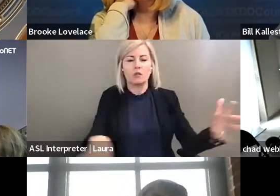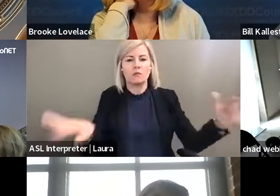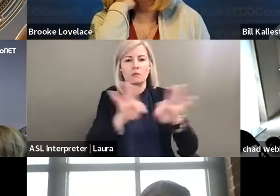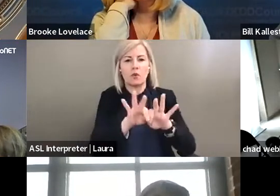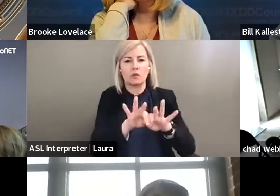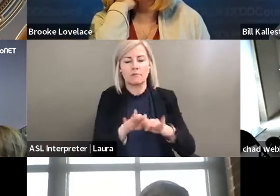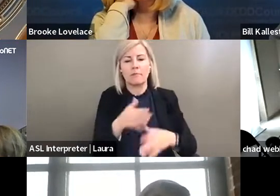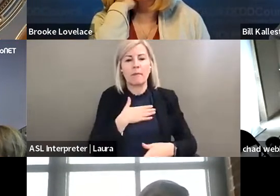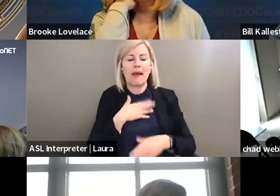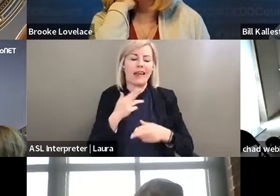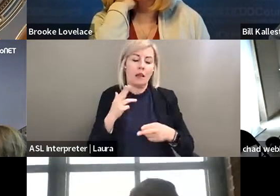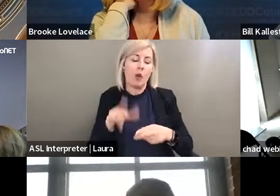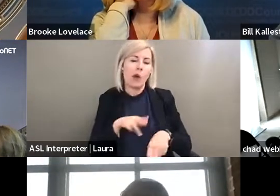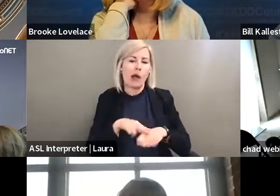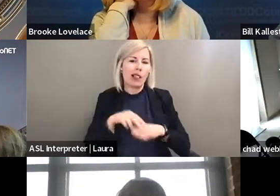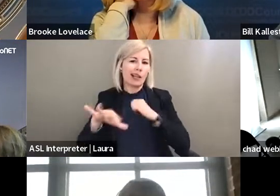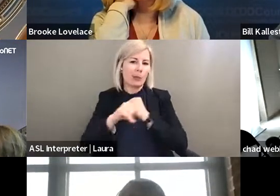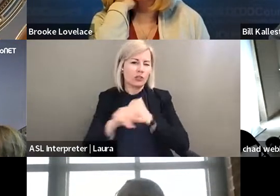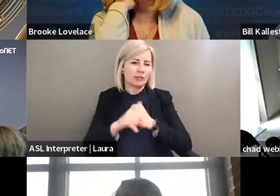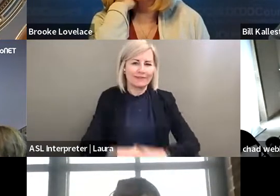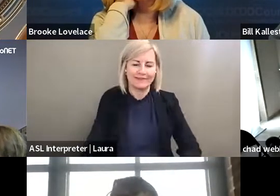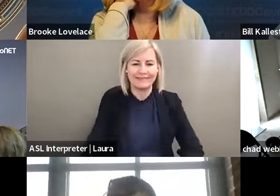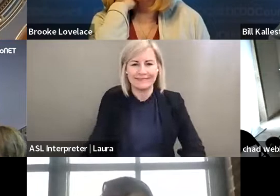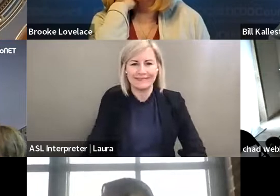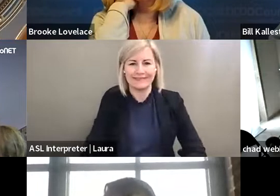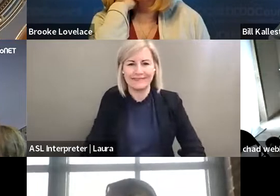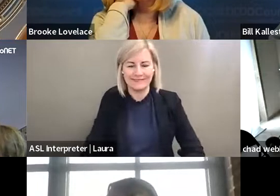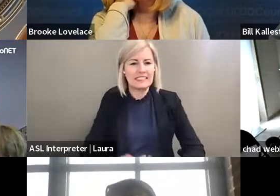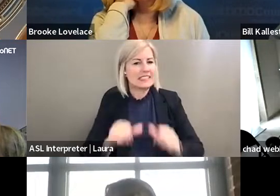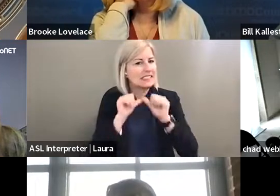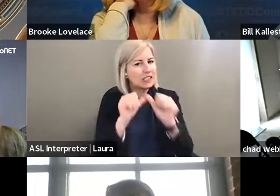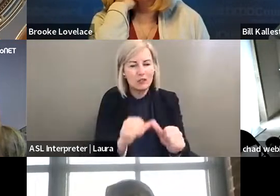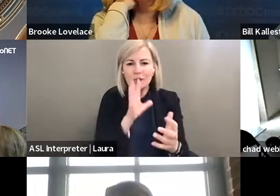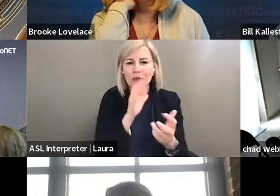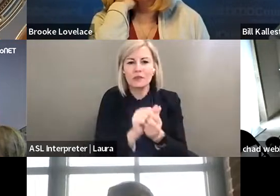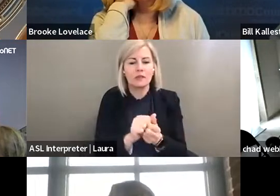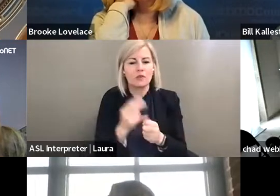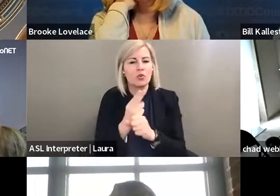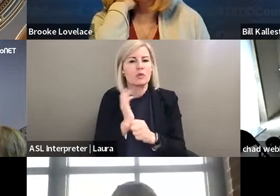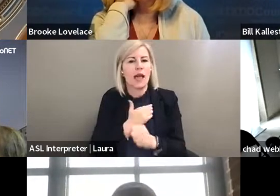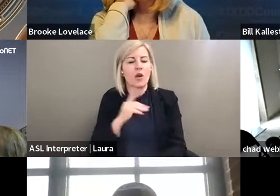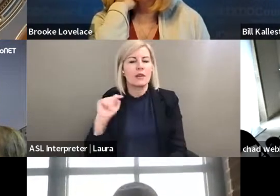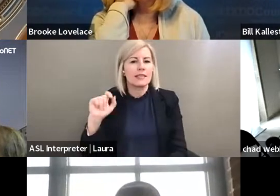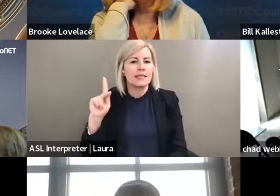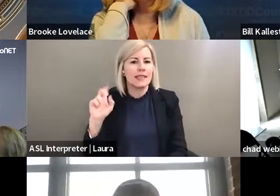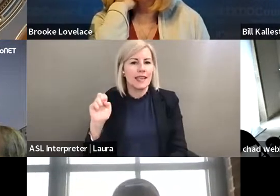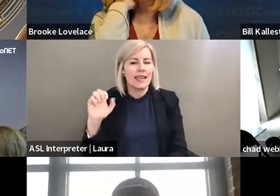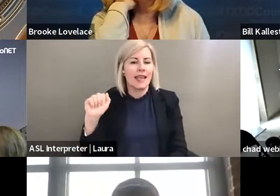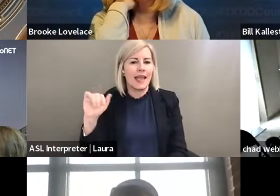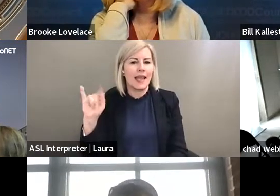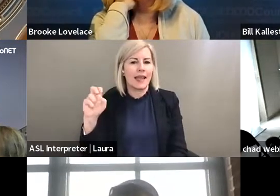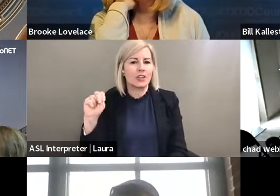my normal commercial, Amy. Talk to them. Use our Take Action Center. It does link directly to your